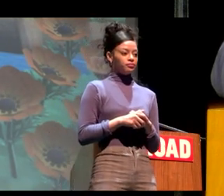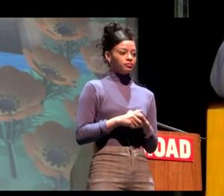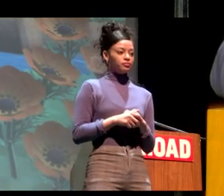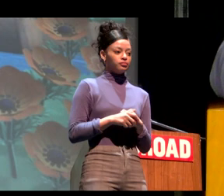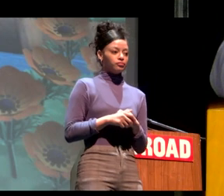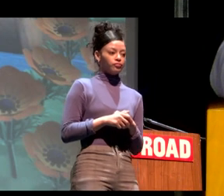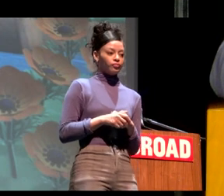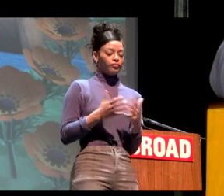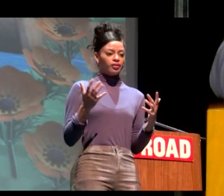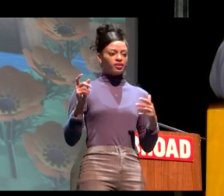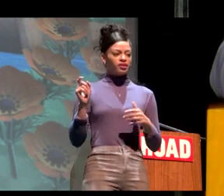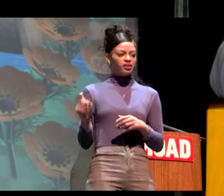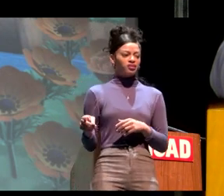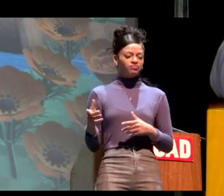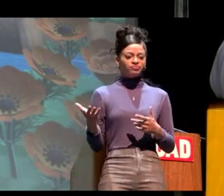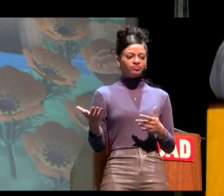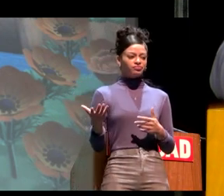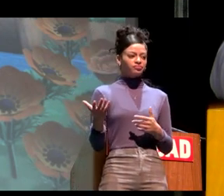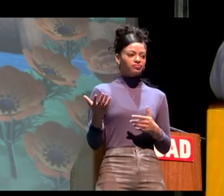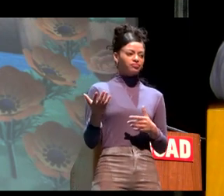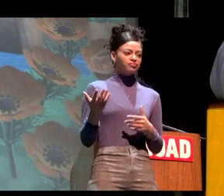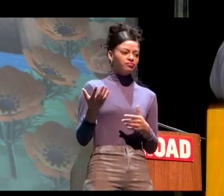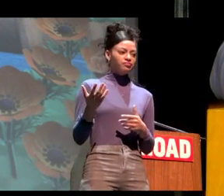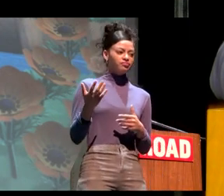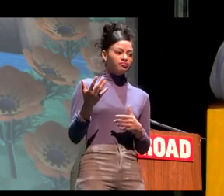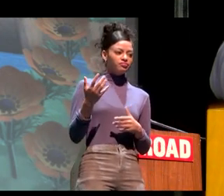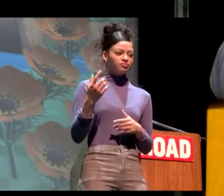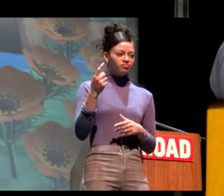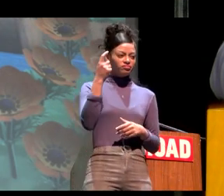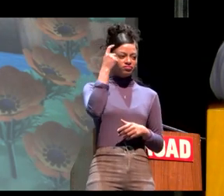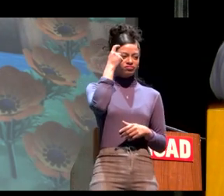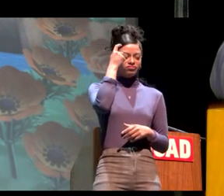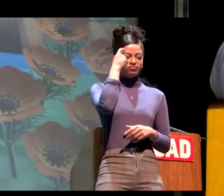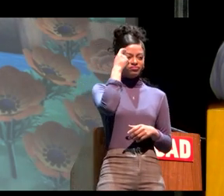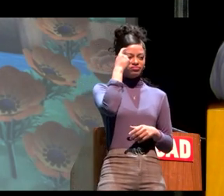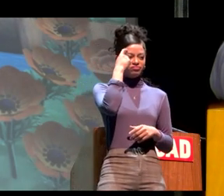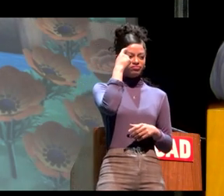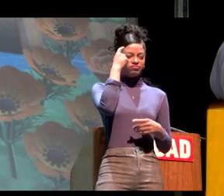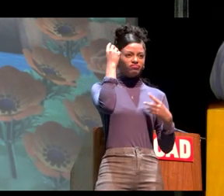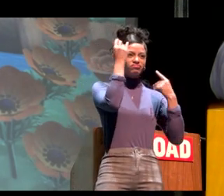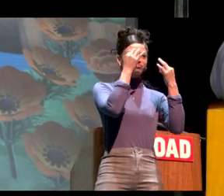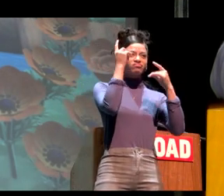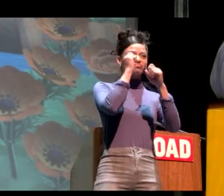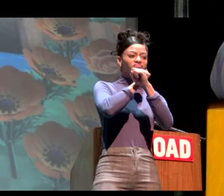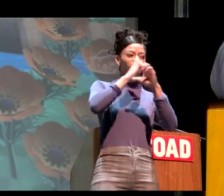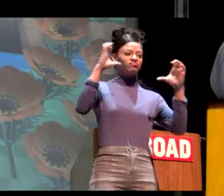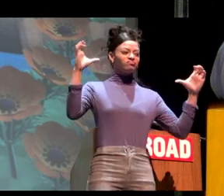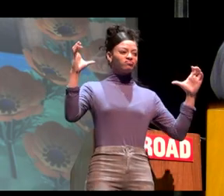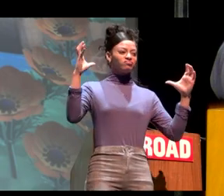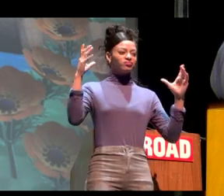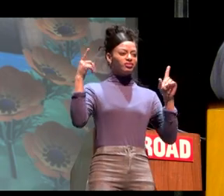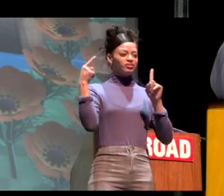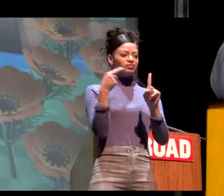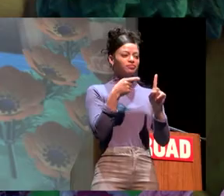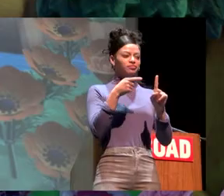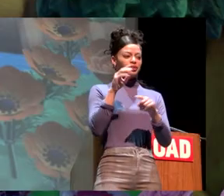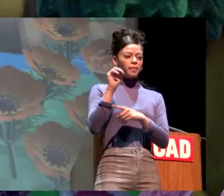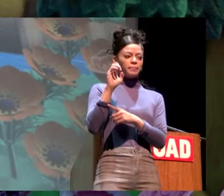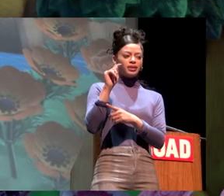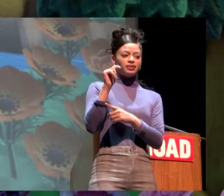as a cognitive revolution with the world of the metaverse and NFTs.